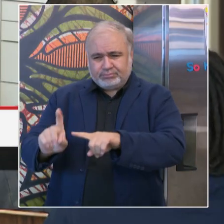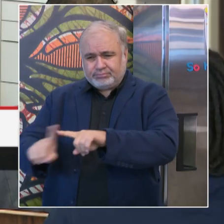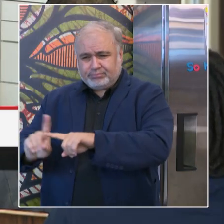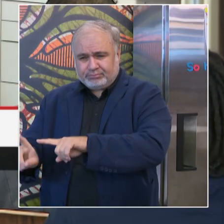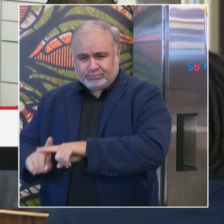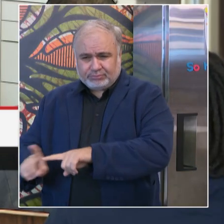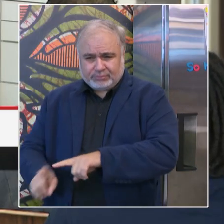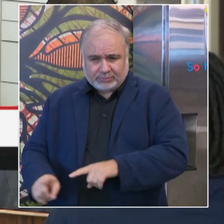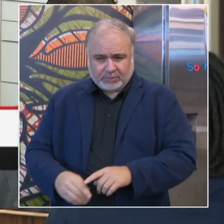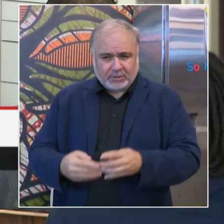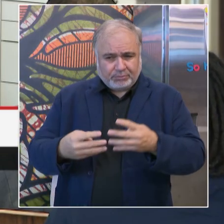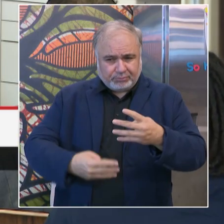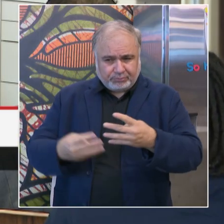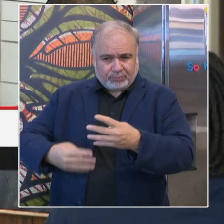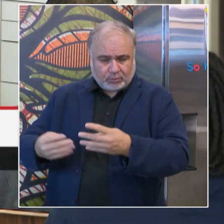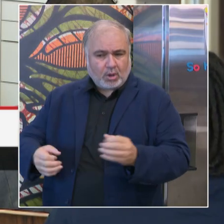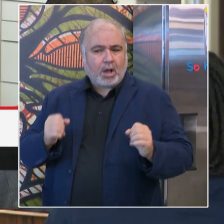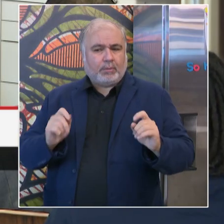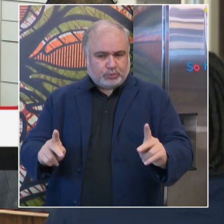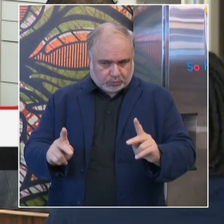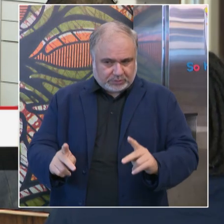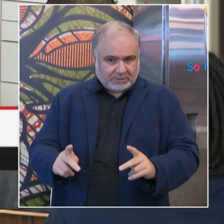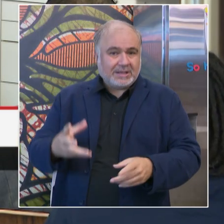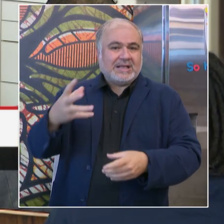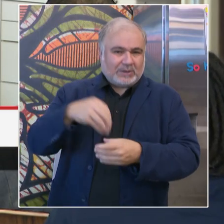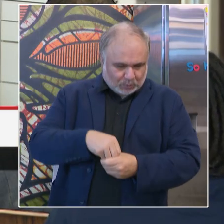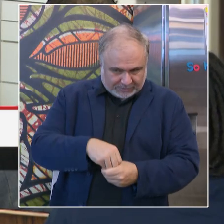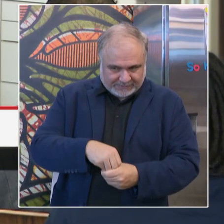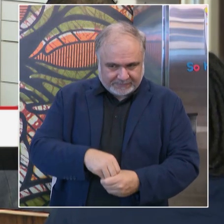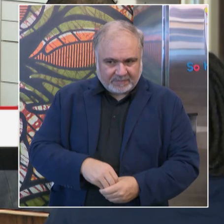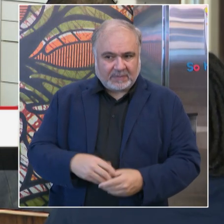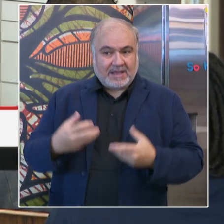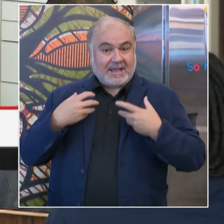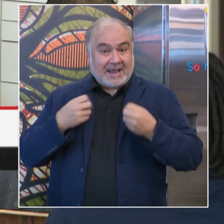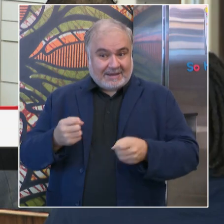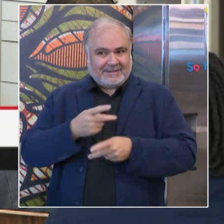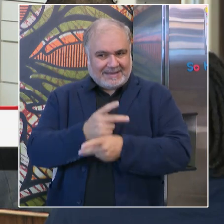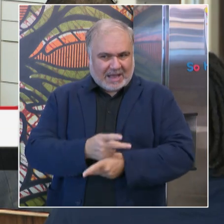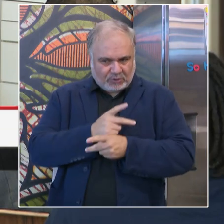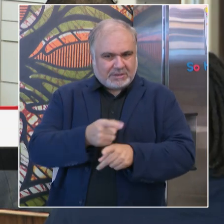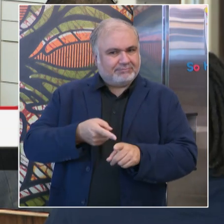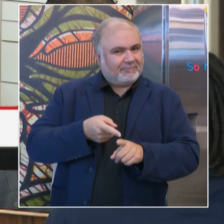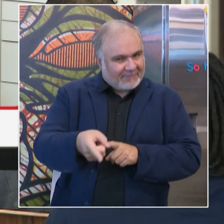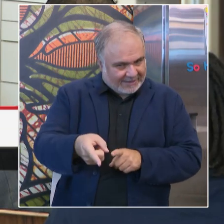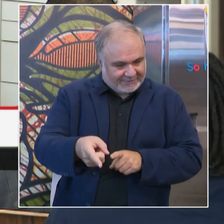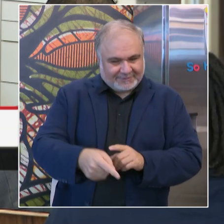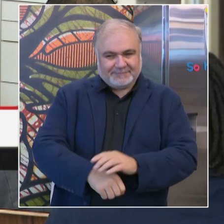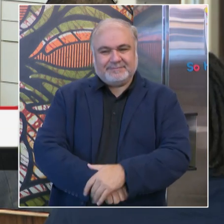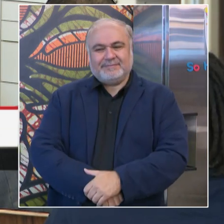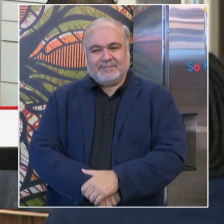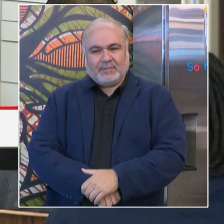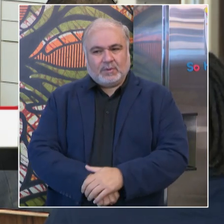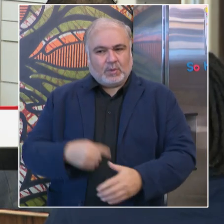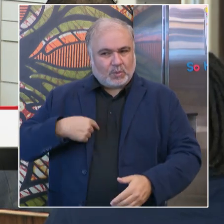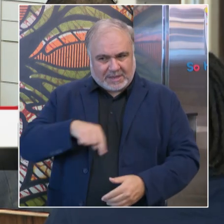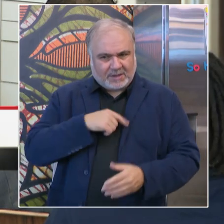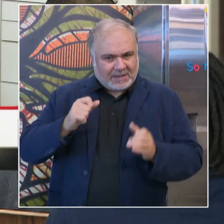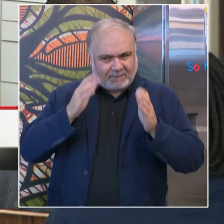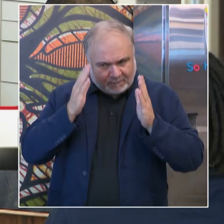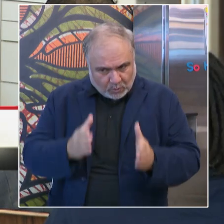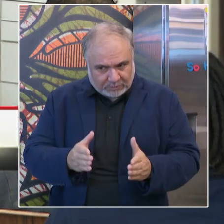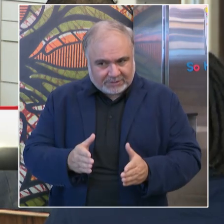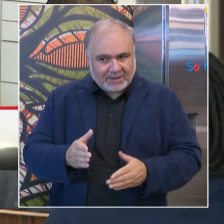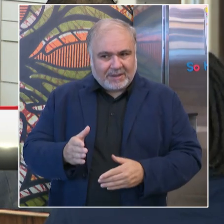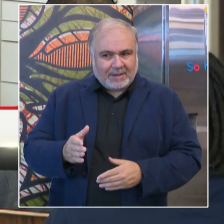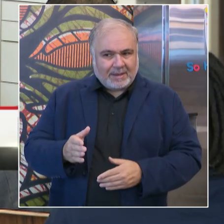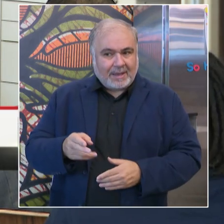village of healthcare. So really happy to participate. And we're really focused on those high need occupations. So what,